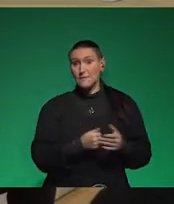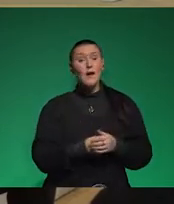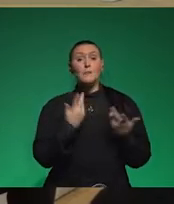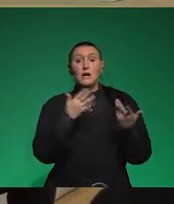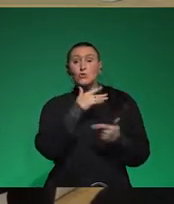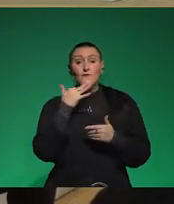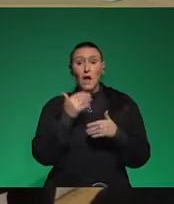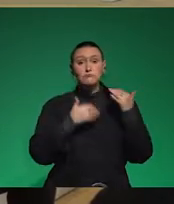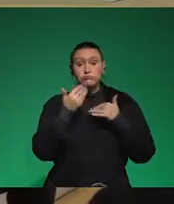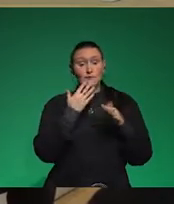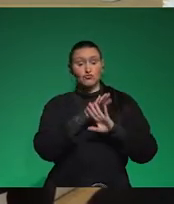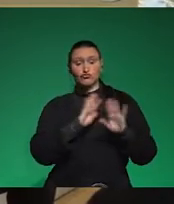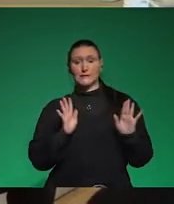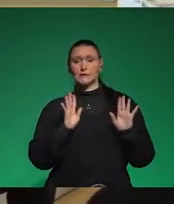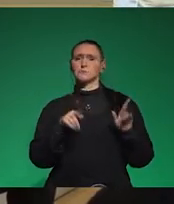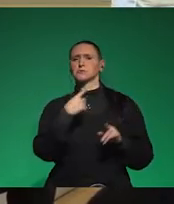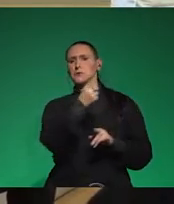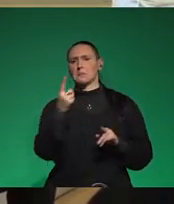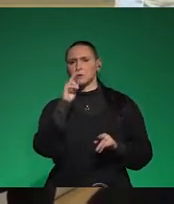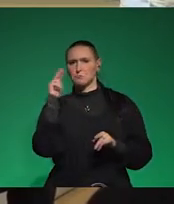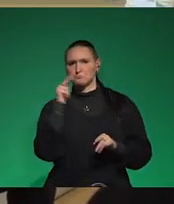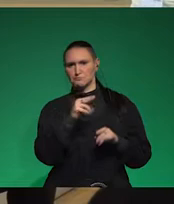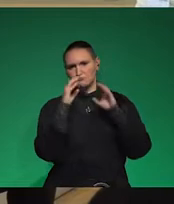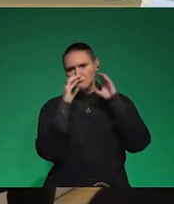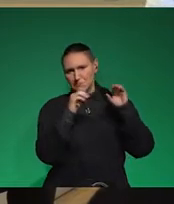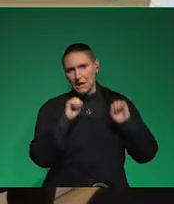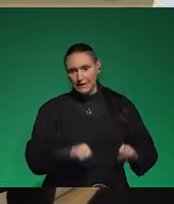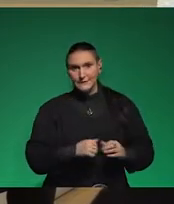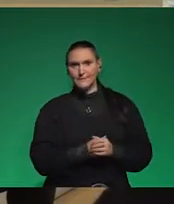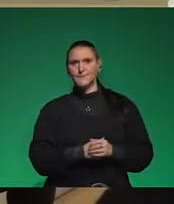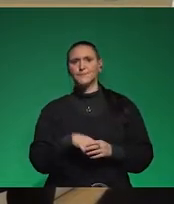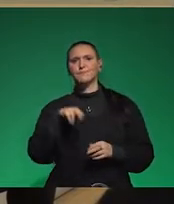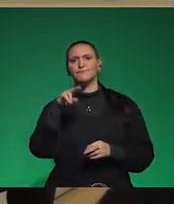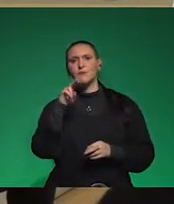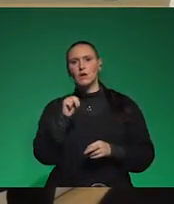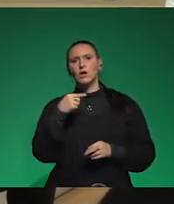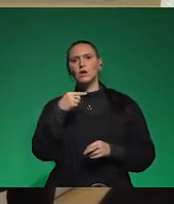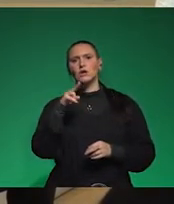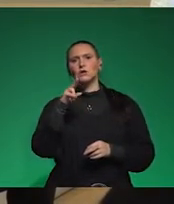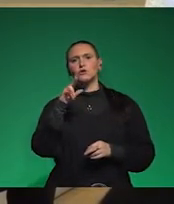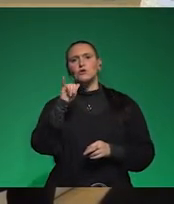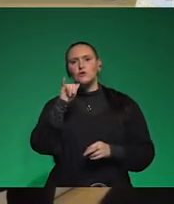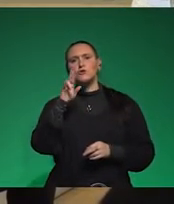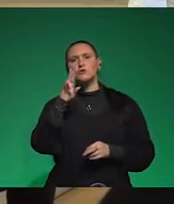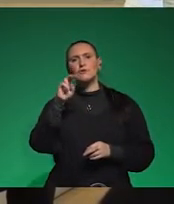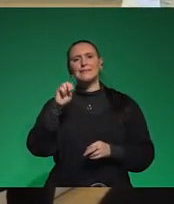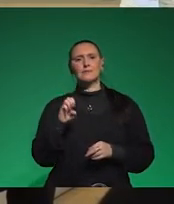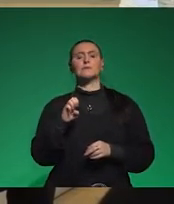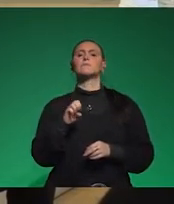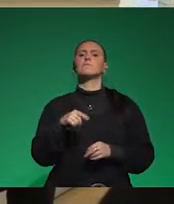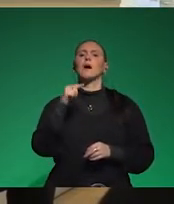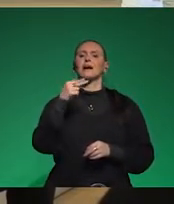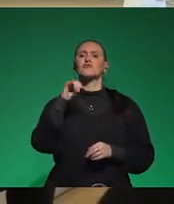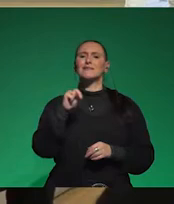will be with us and commenting on the film as well. And then again, like we just did it with